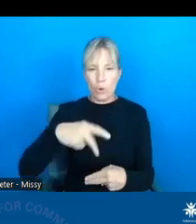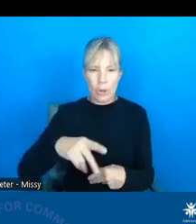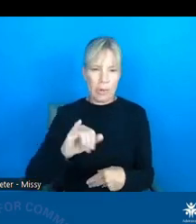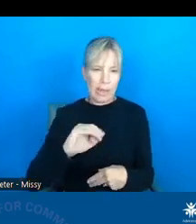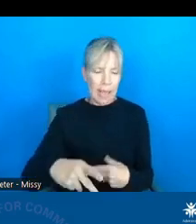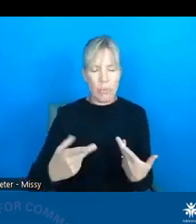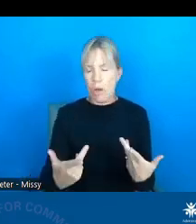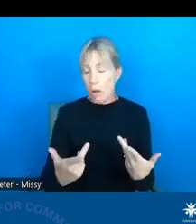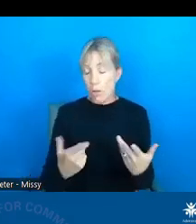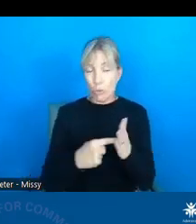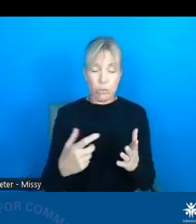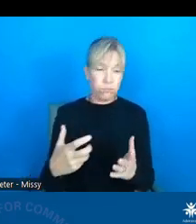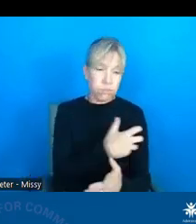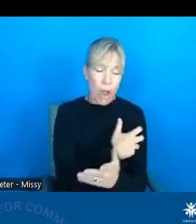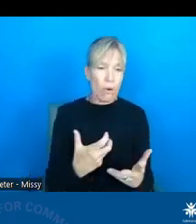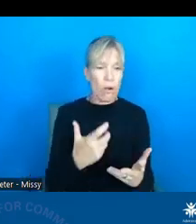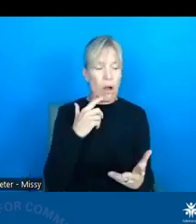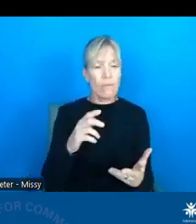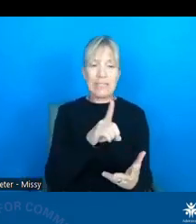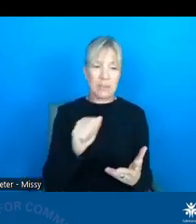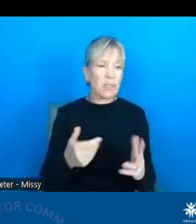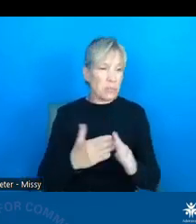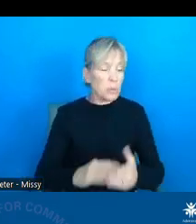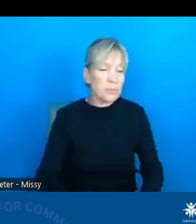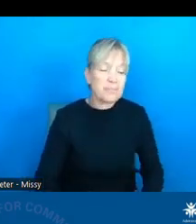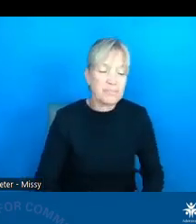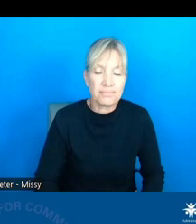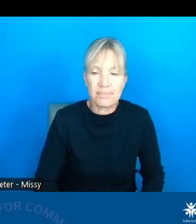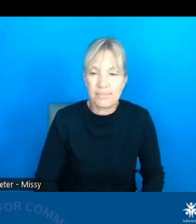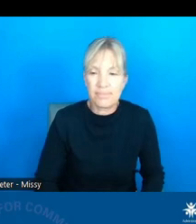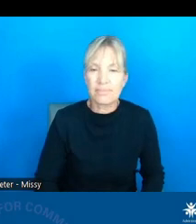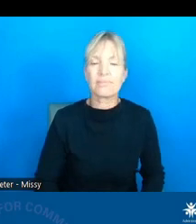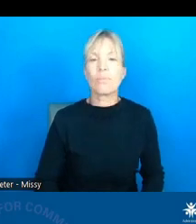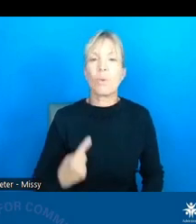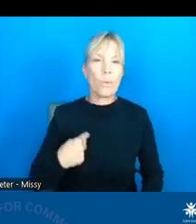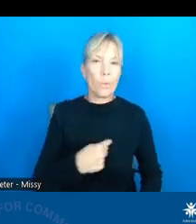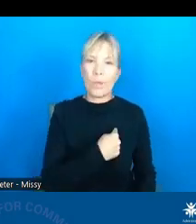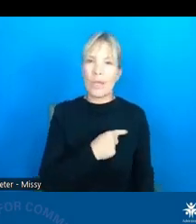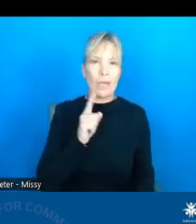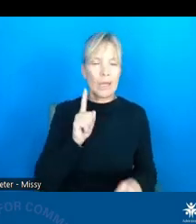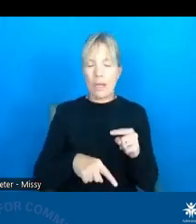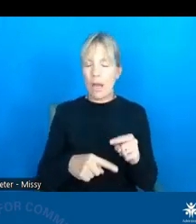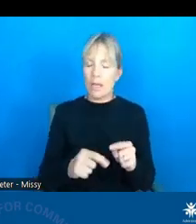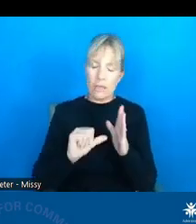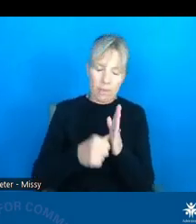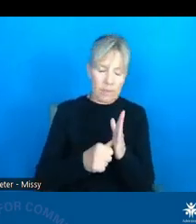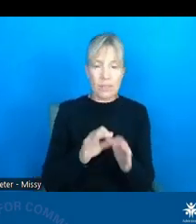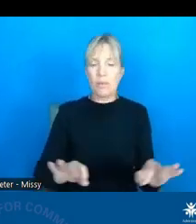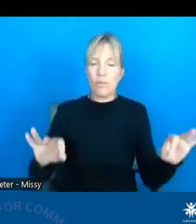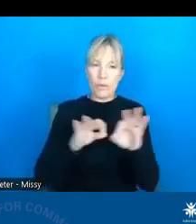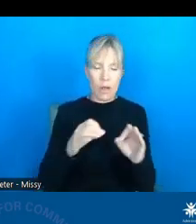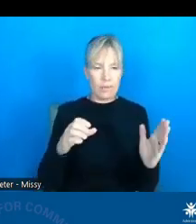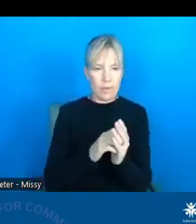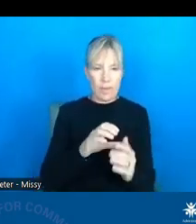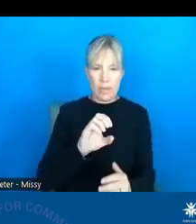incredible power of the disability community. We cannot overstate the importance of Section